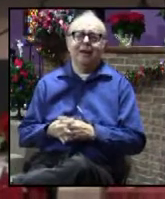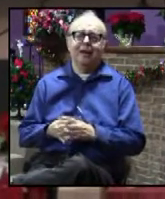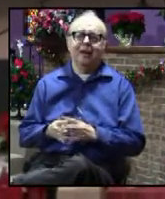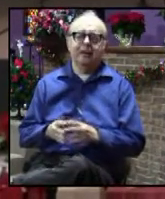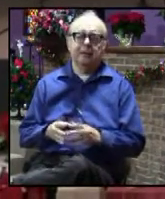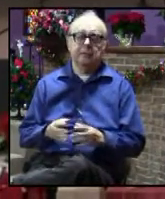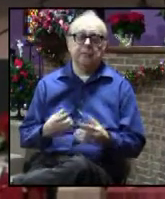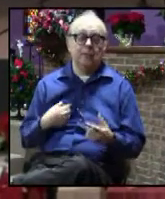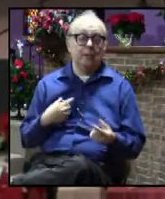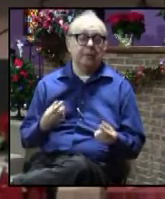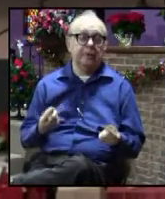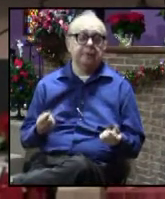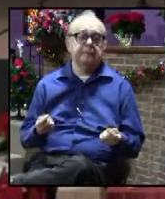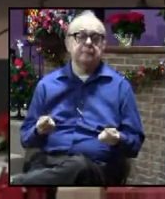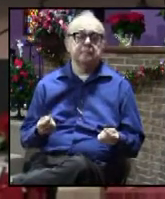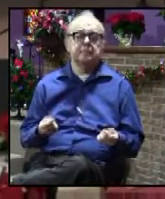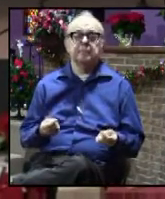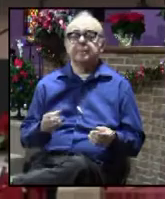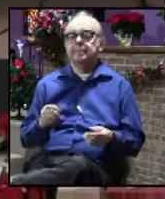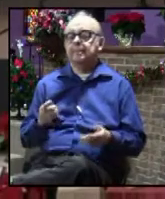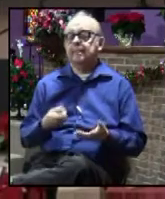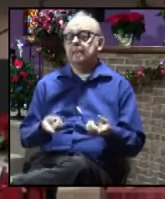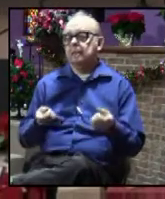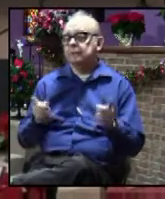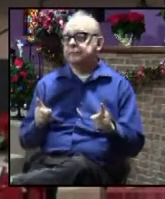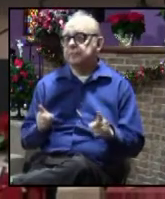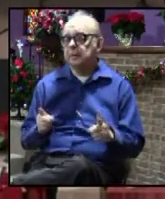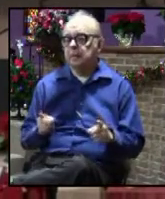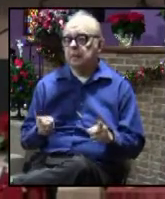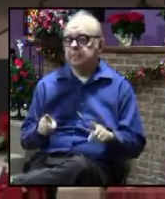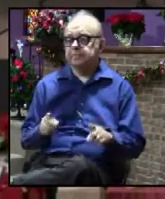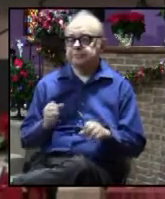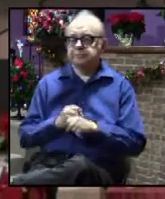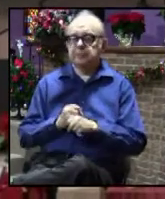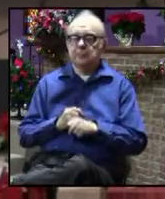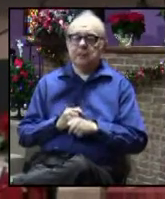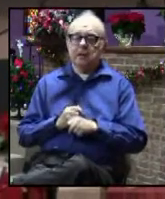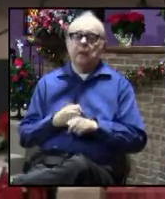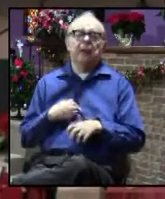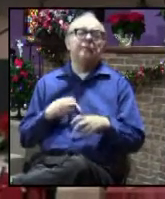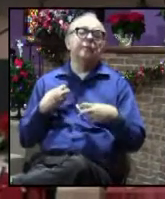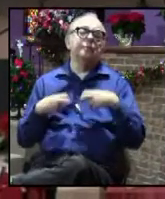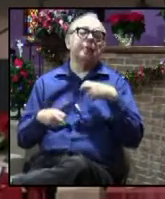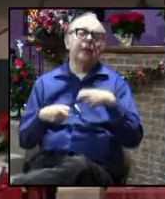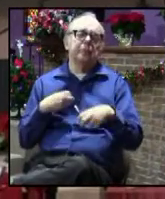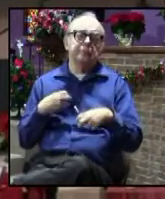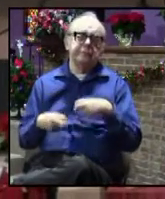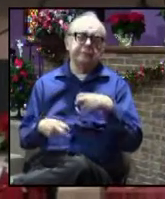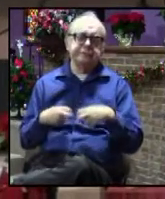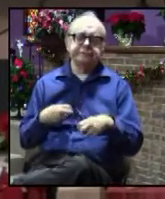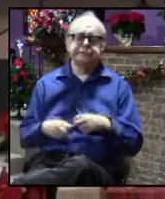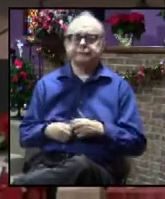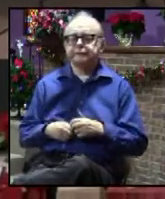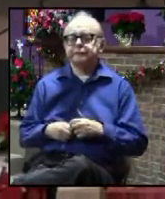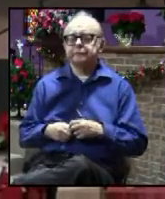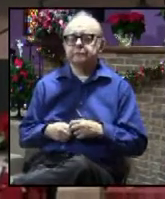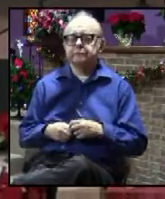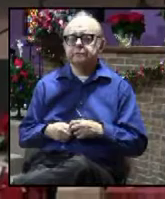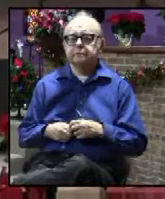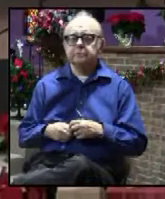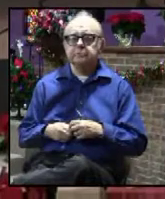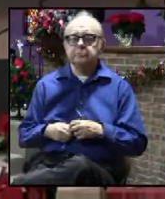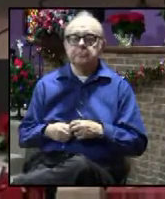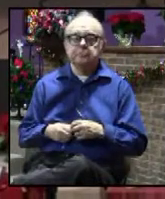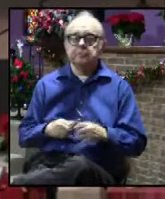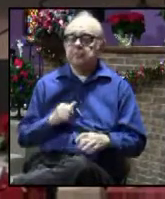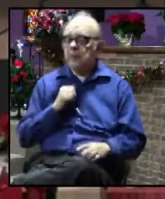in what we do. And so what happens is, when we hit those problems, we